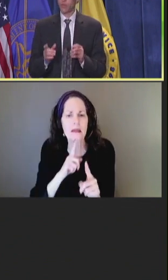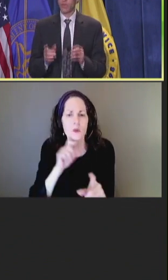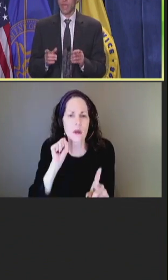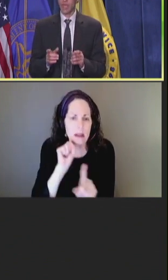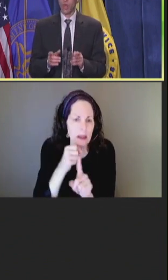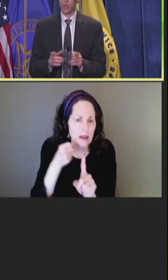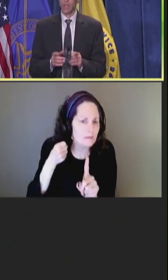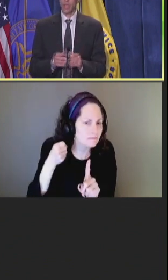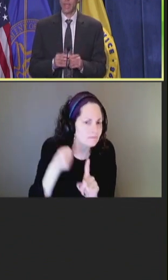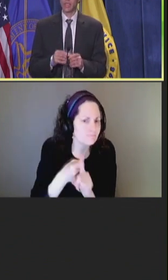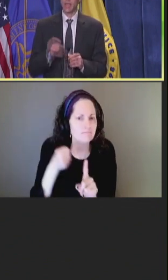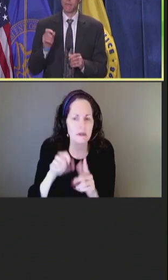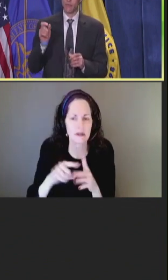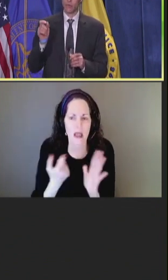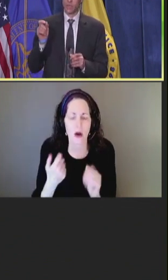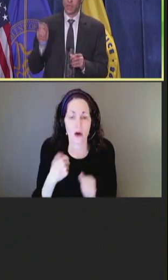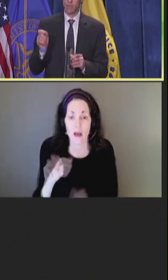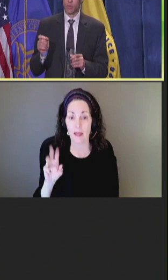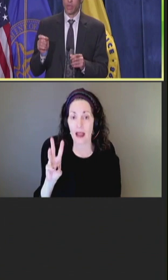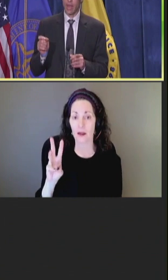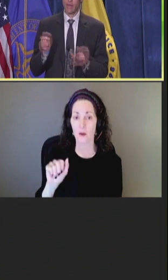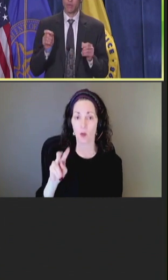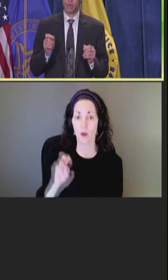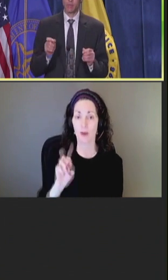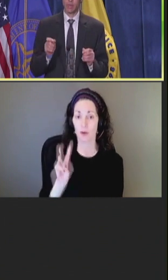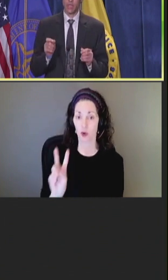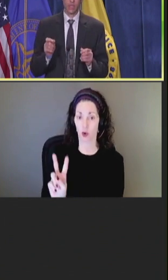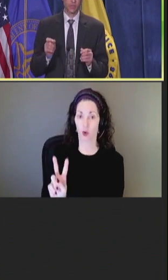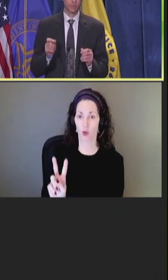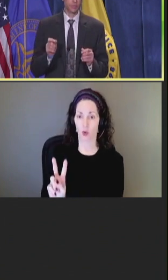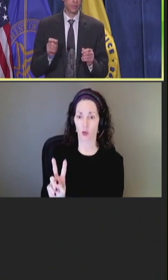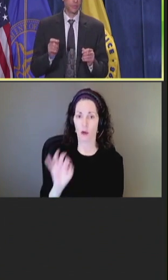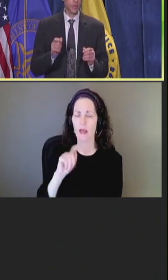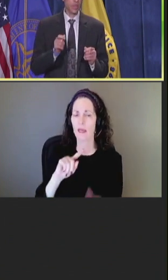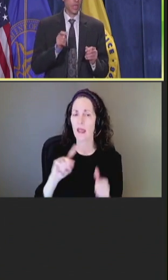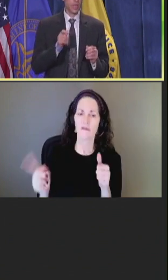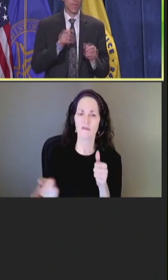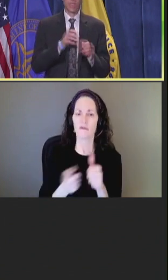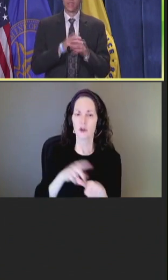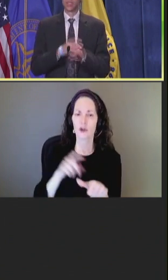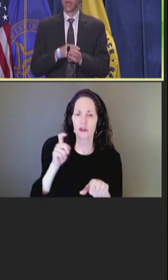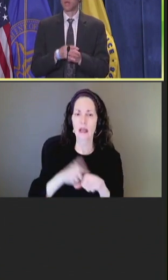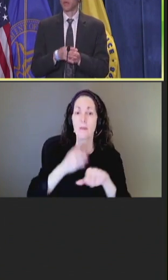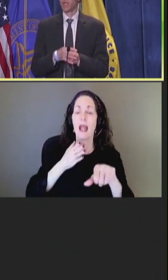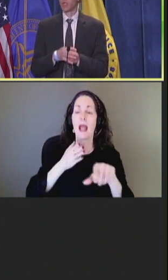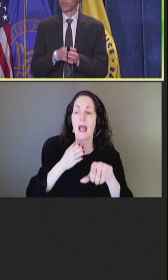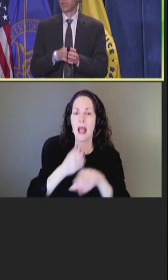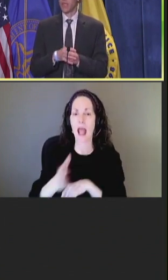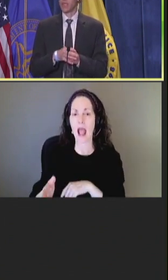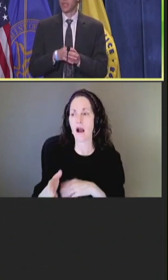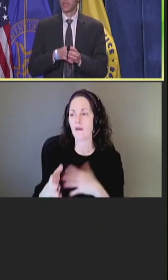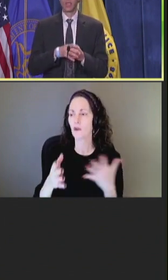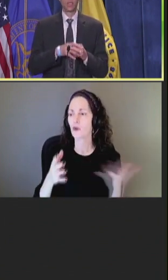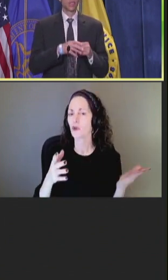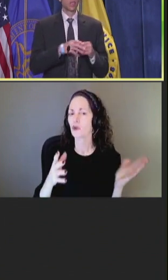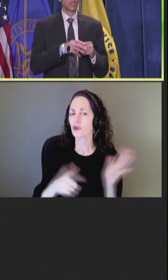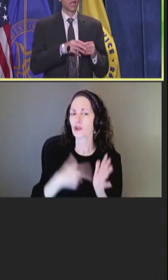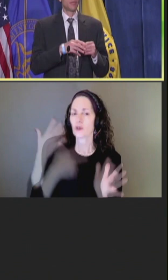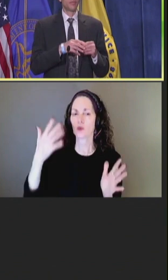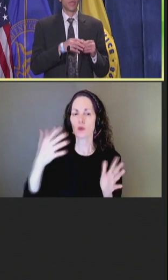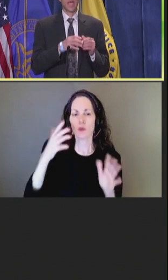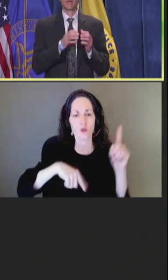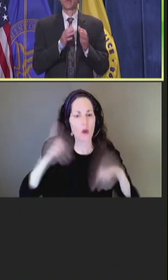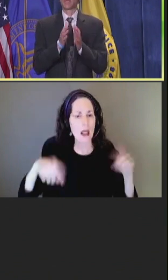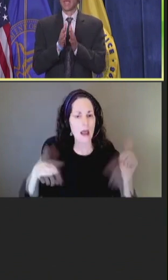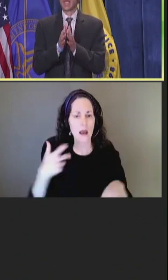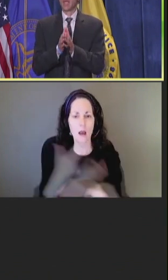2 data only. It is that first time point after randomization. Because it's an observational study,